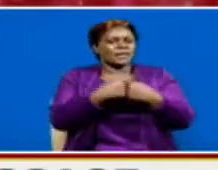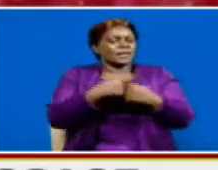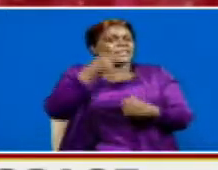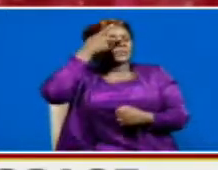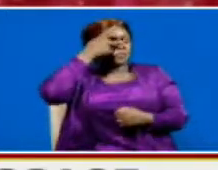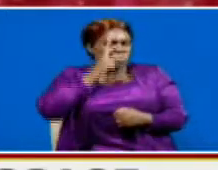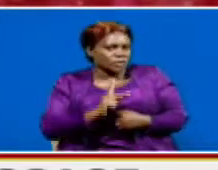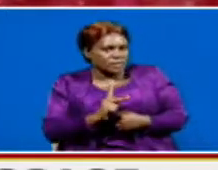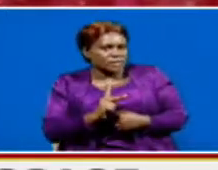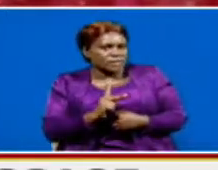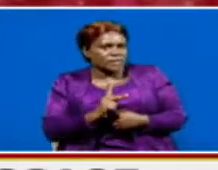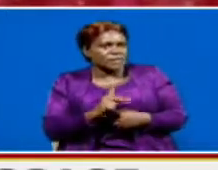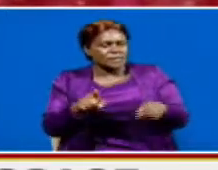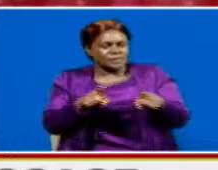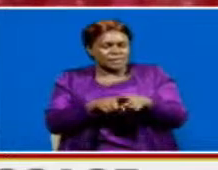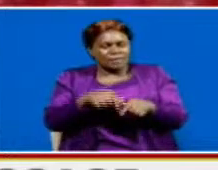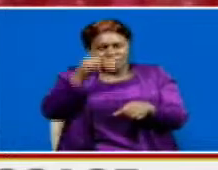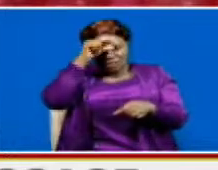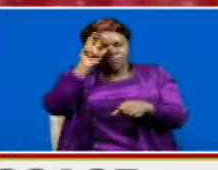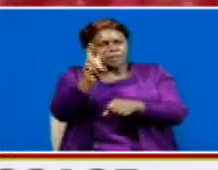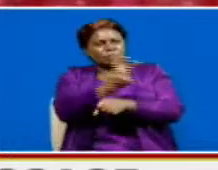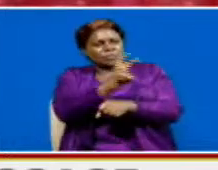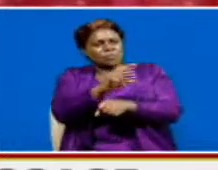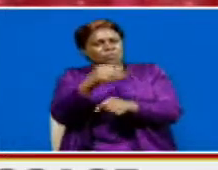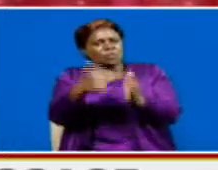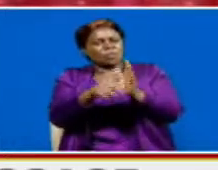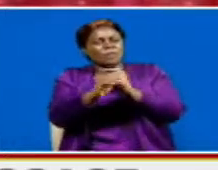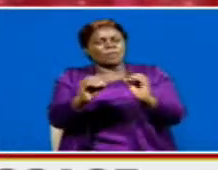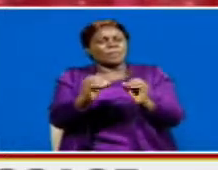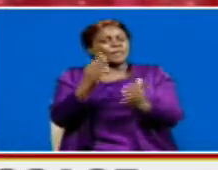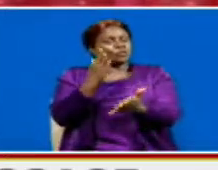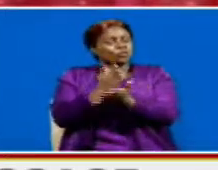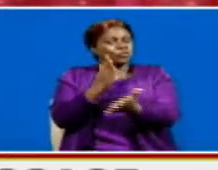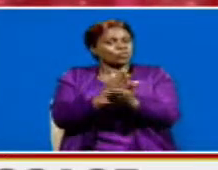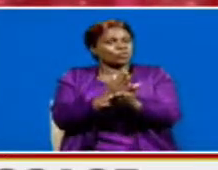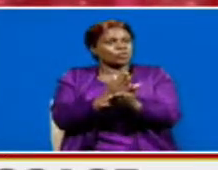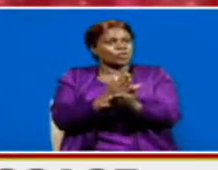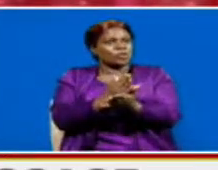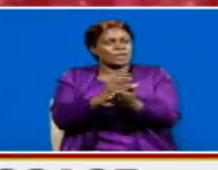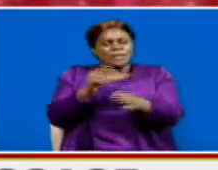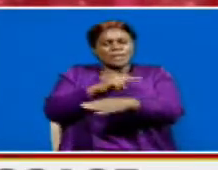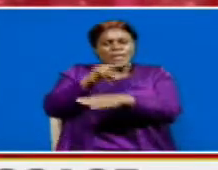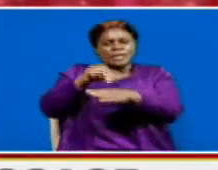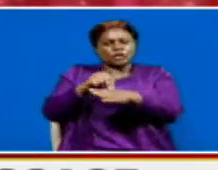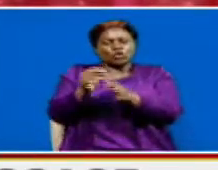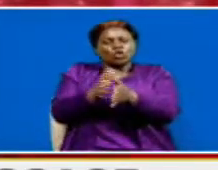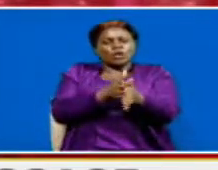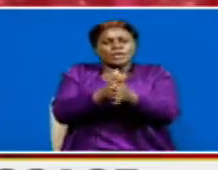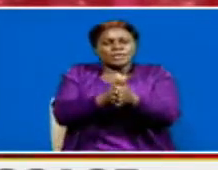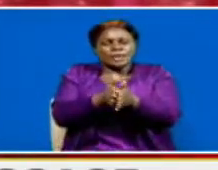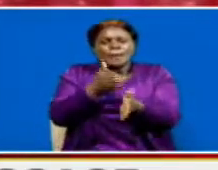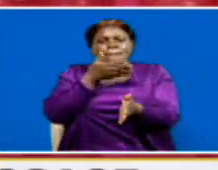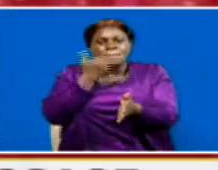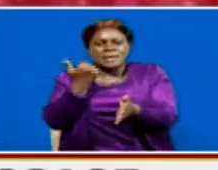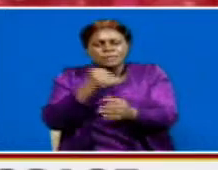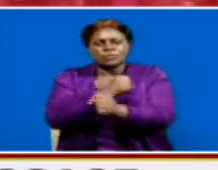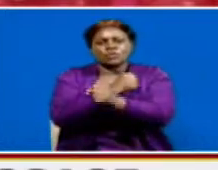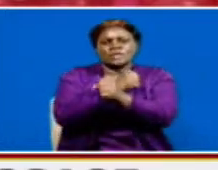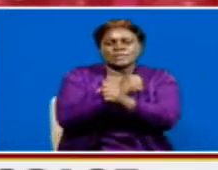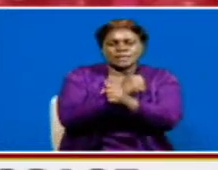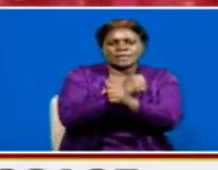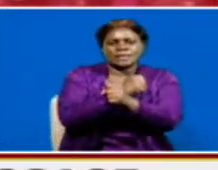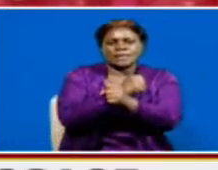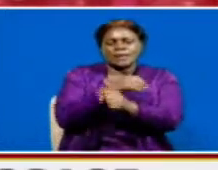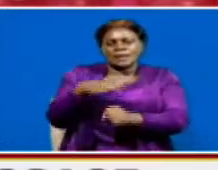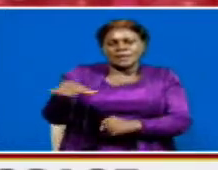policy and holding government to account. And in fact, the national interest is best safeguarded